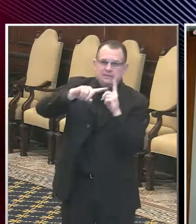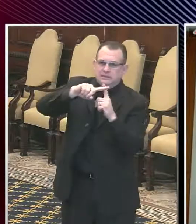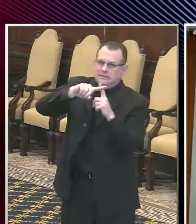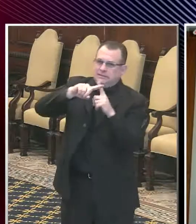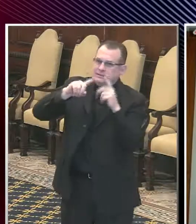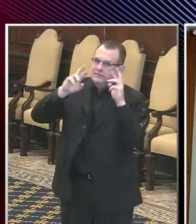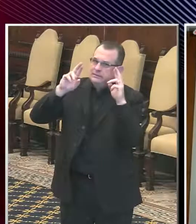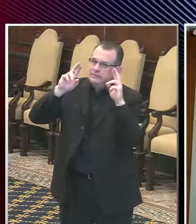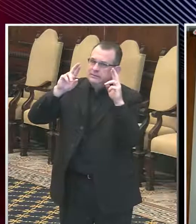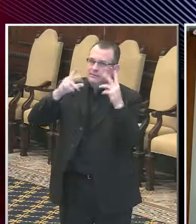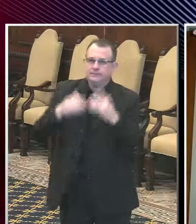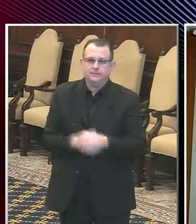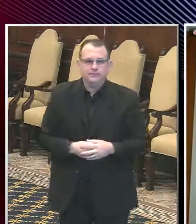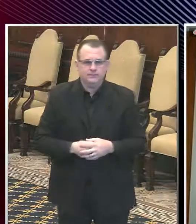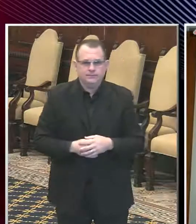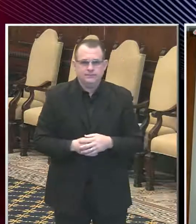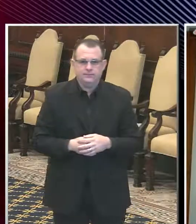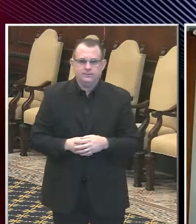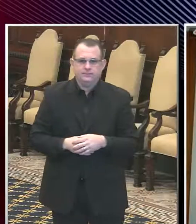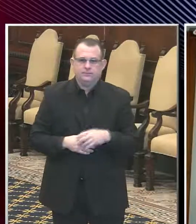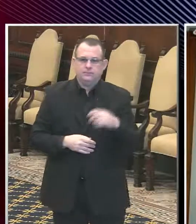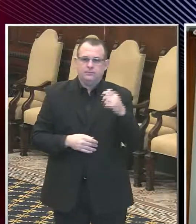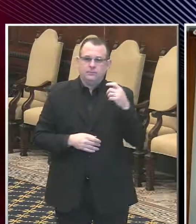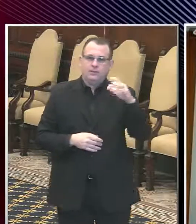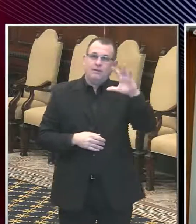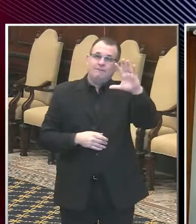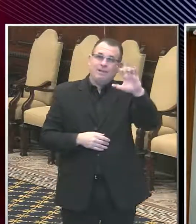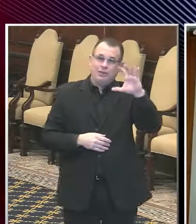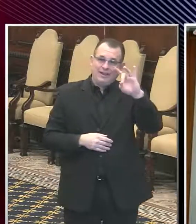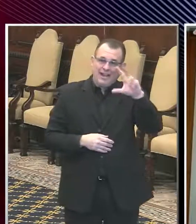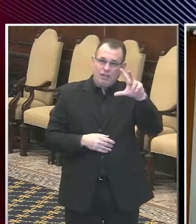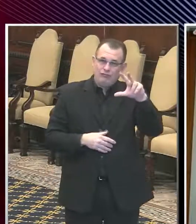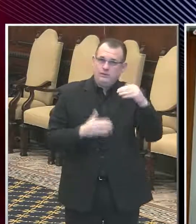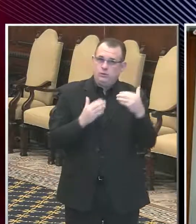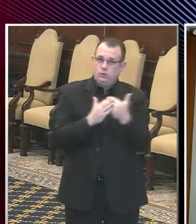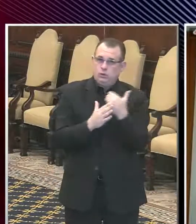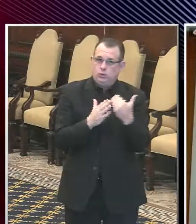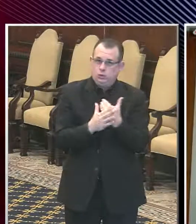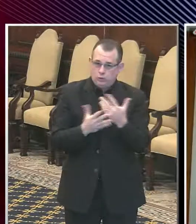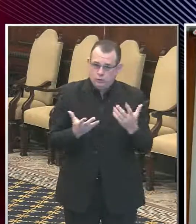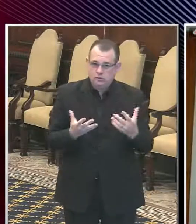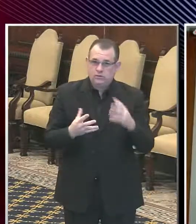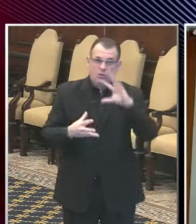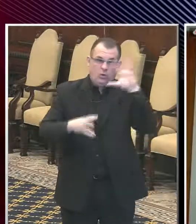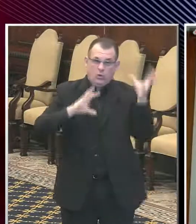Between yesterday and today, we've had 583 new cases identified in Philadelphia residents, bringing us to a total of